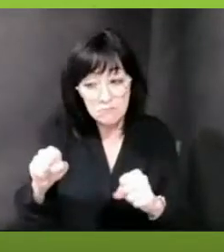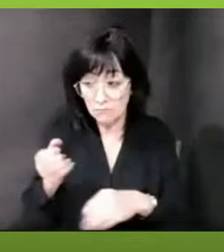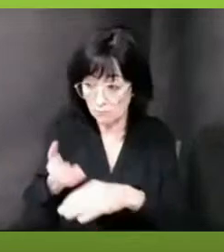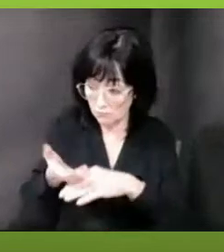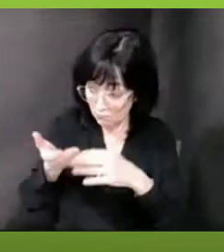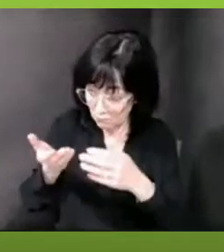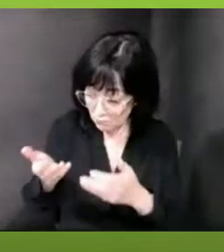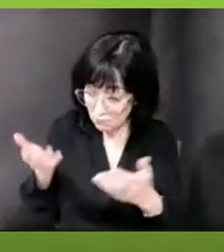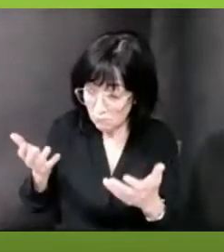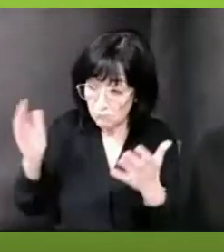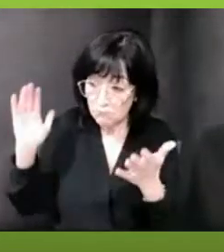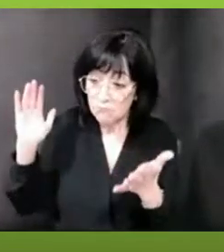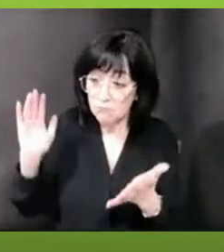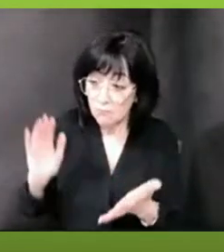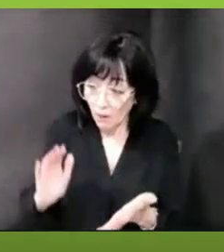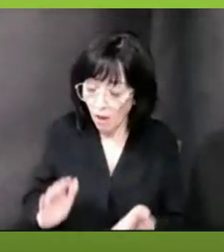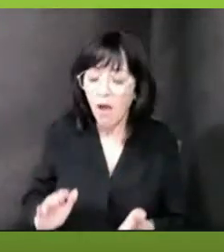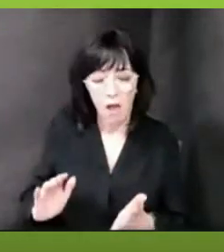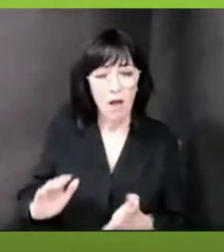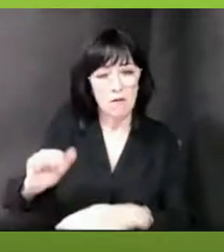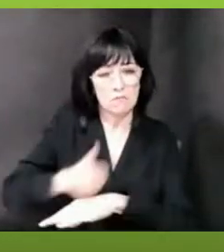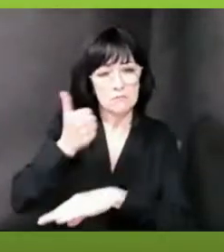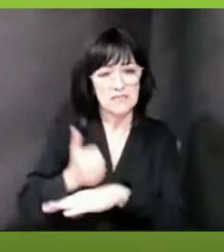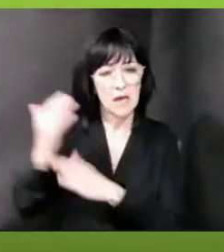forward and meet the goals that we have for our families.